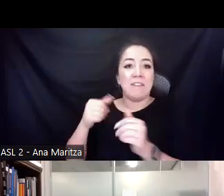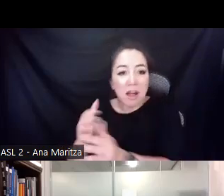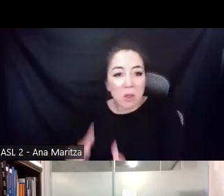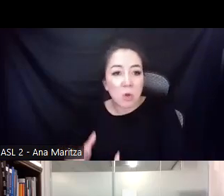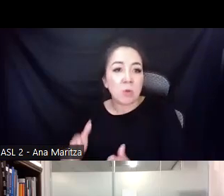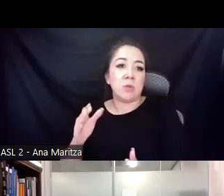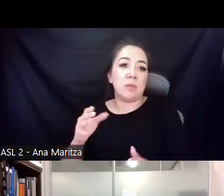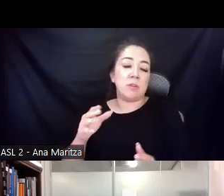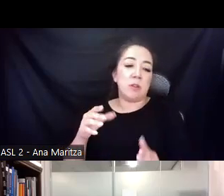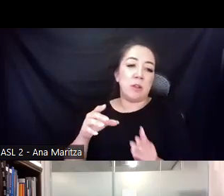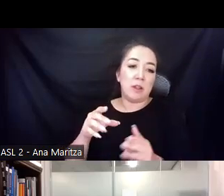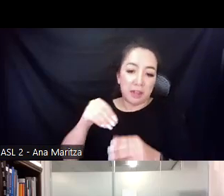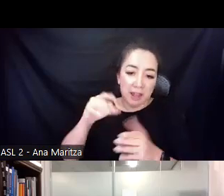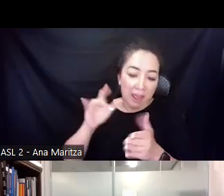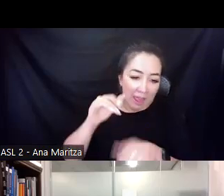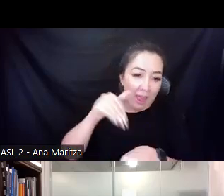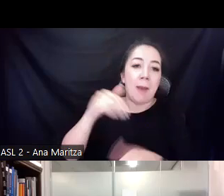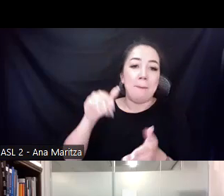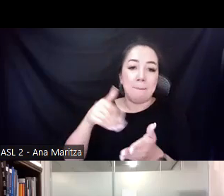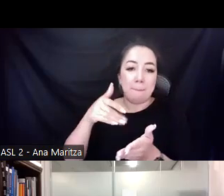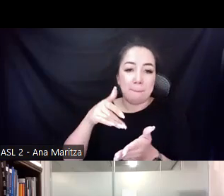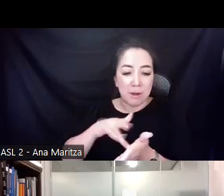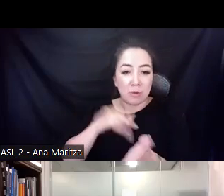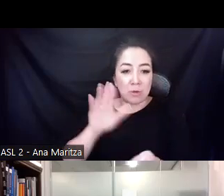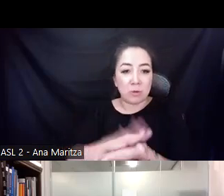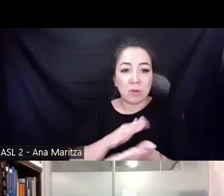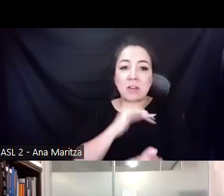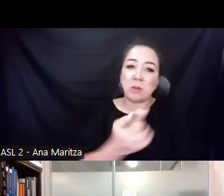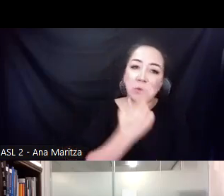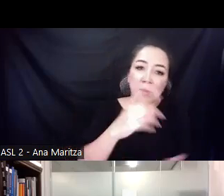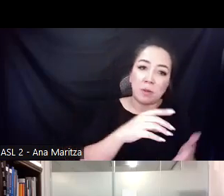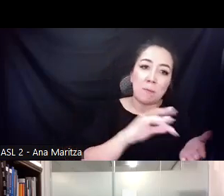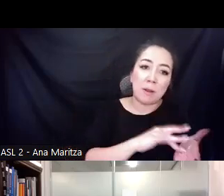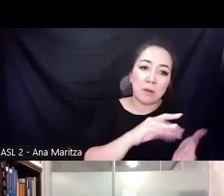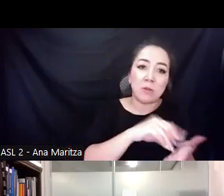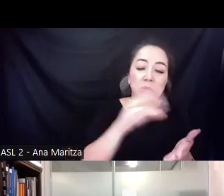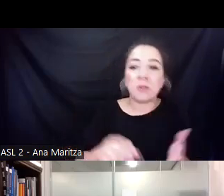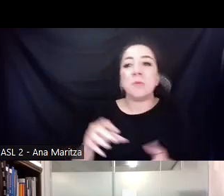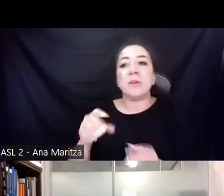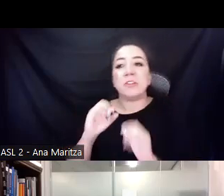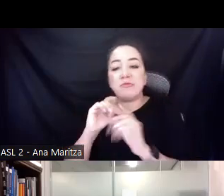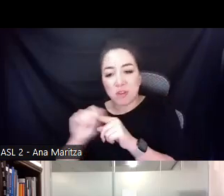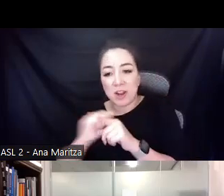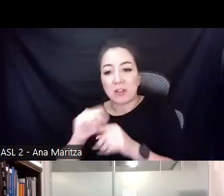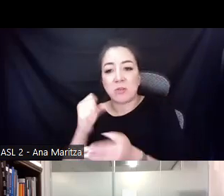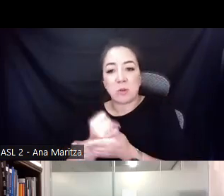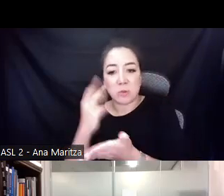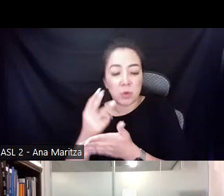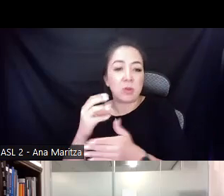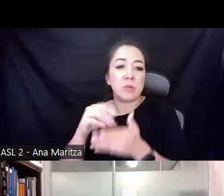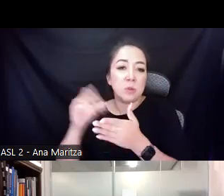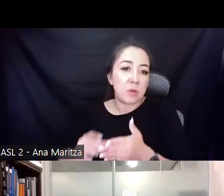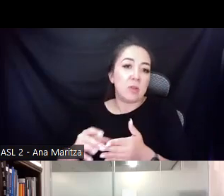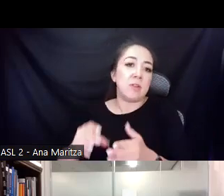medical schools. And we, not just medical students, but we train social work students, pharmacy students, nurses, nurse